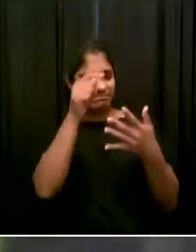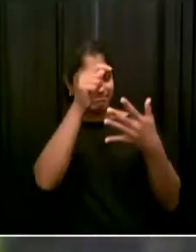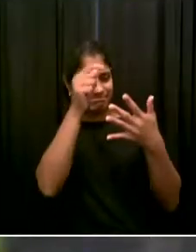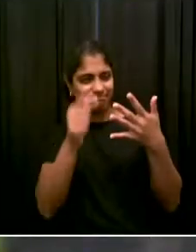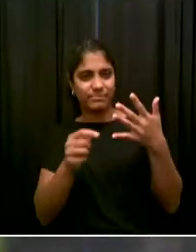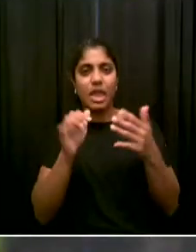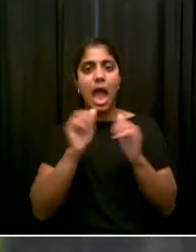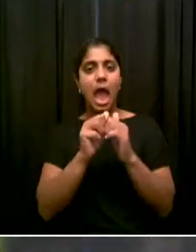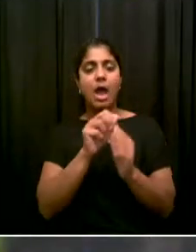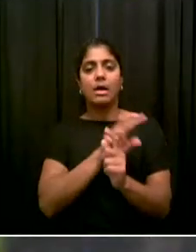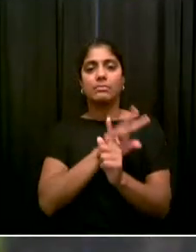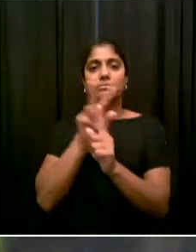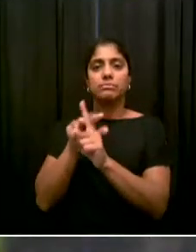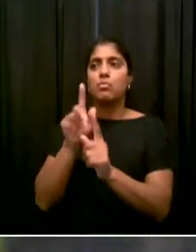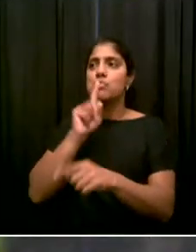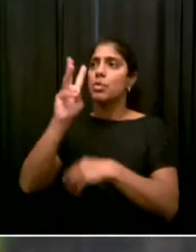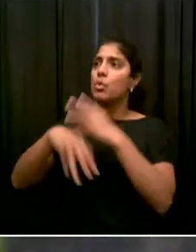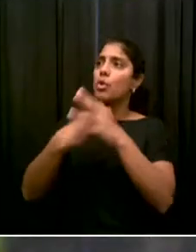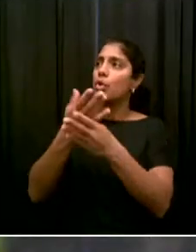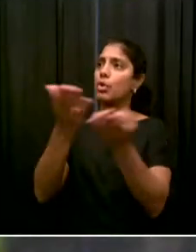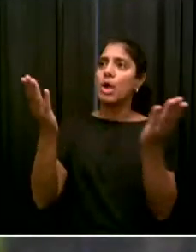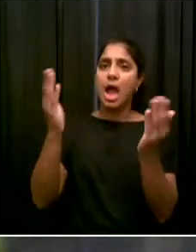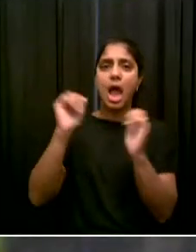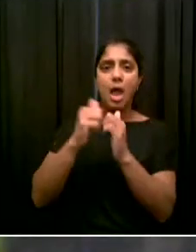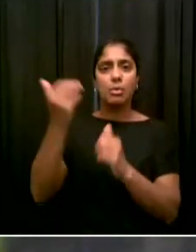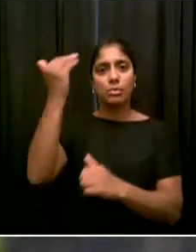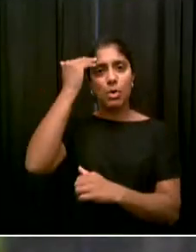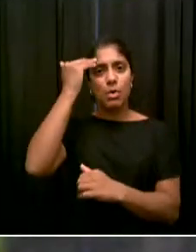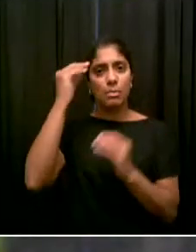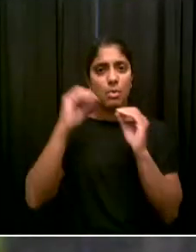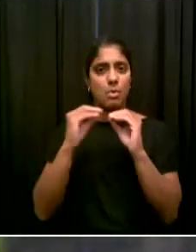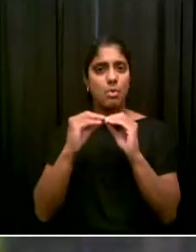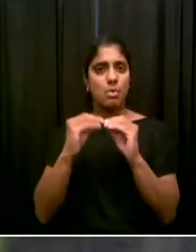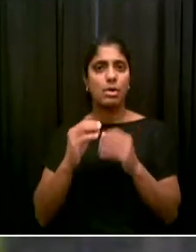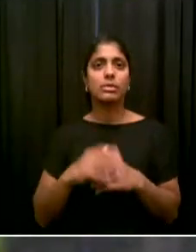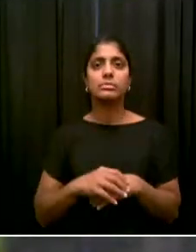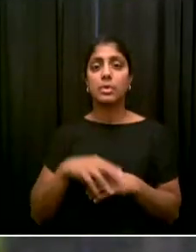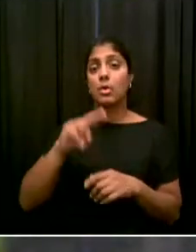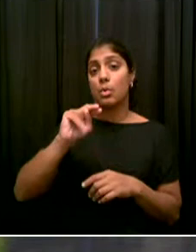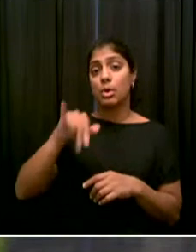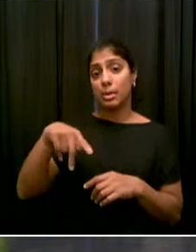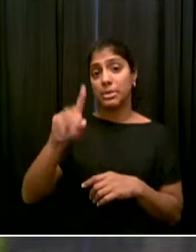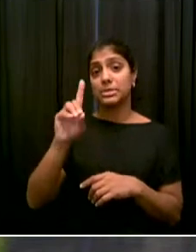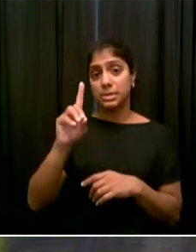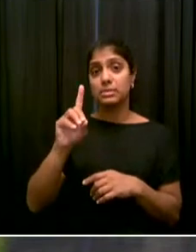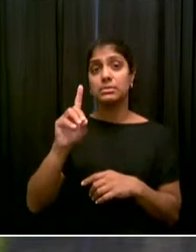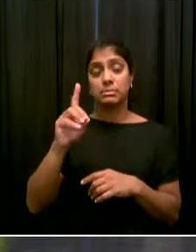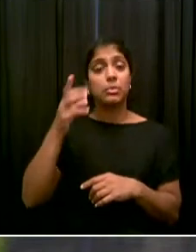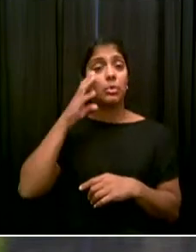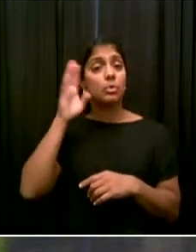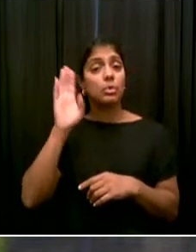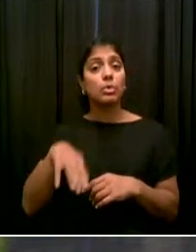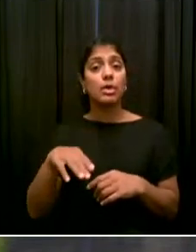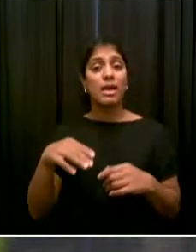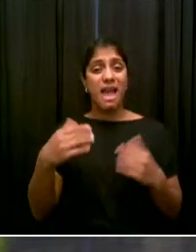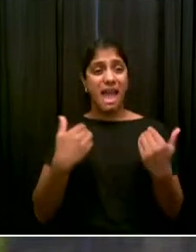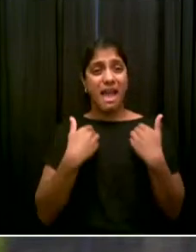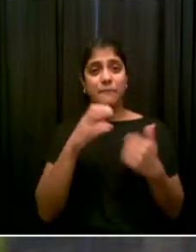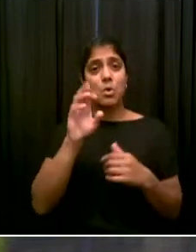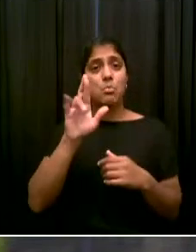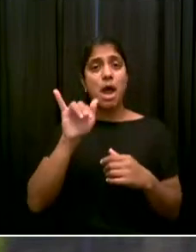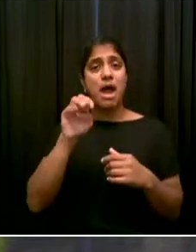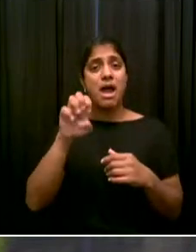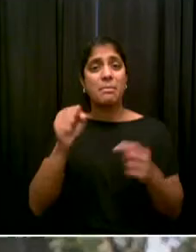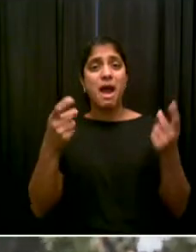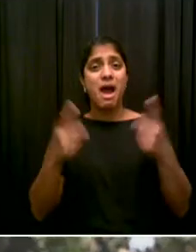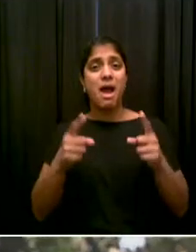The NYPD has invested money that they've seized from criminal cases, from drug dealers and other criminals, and invested it back into